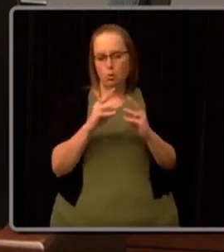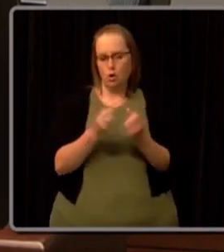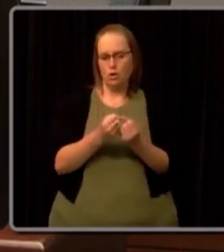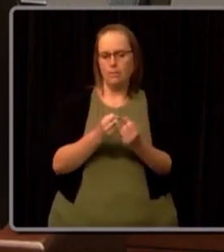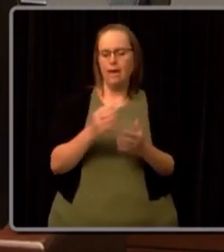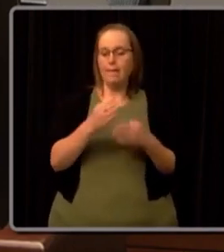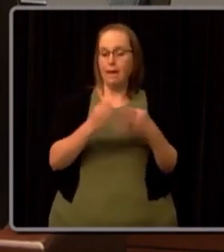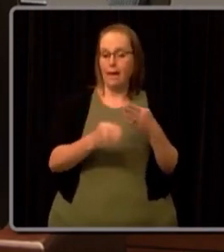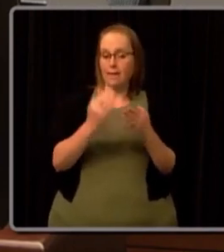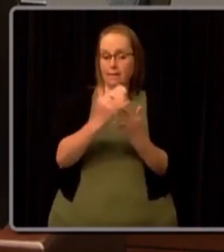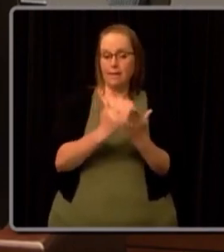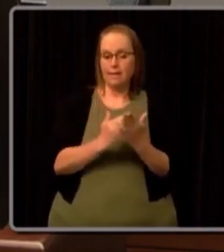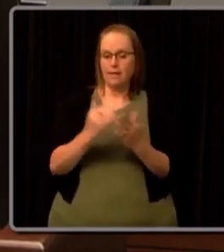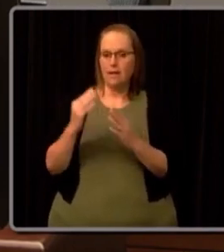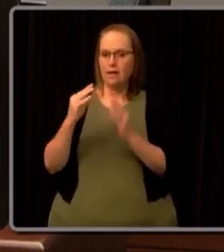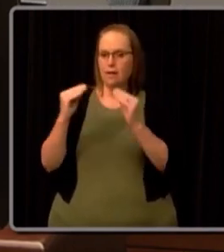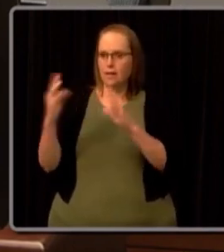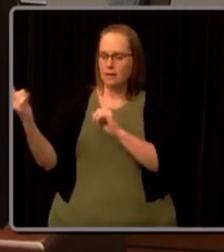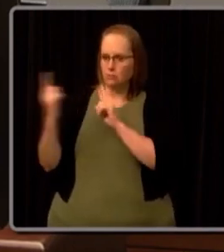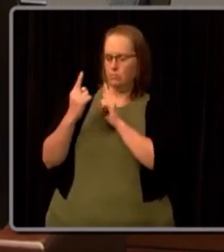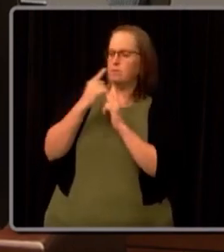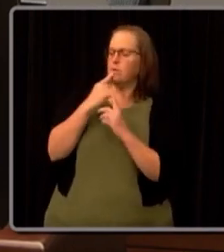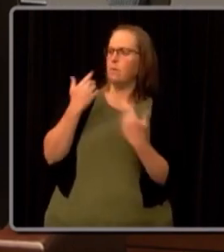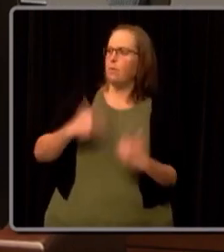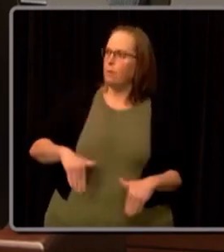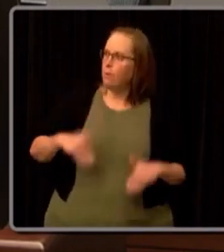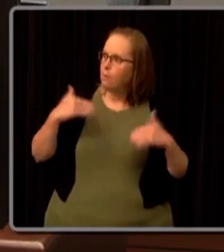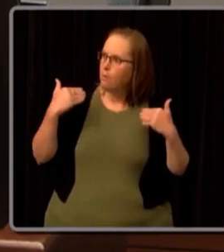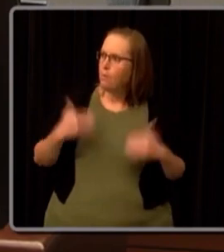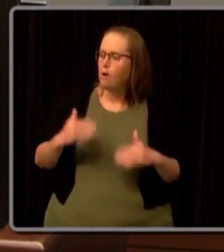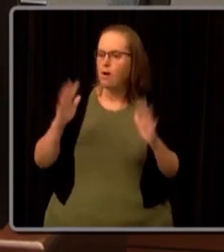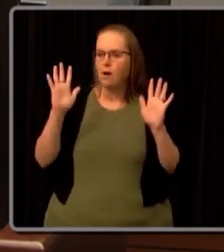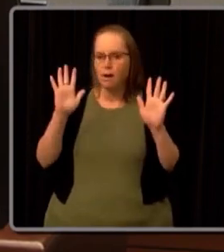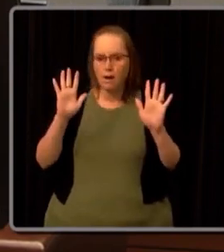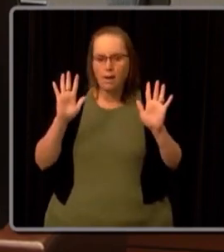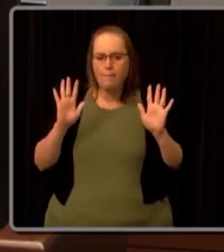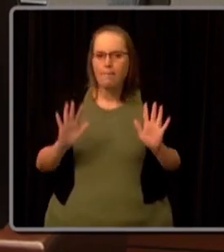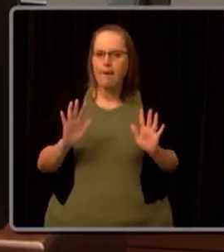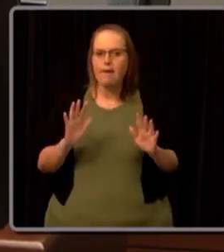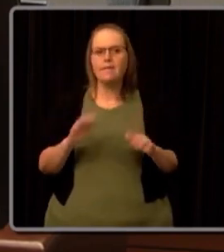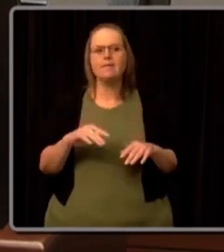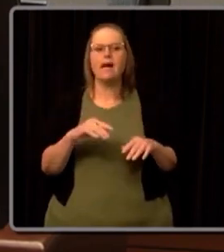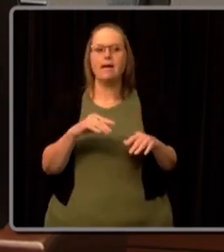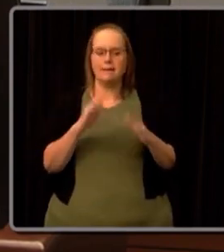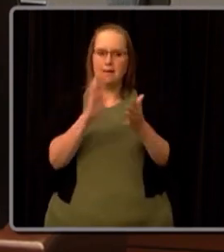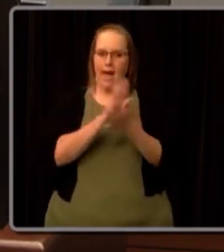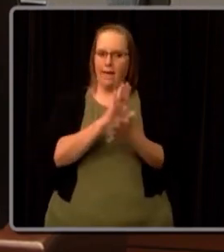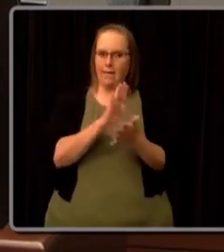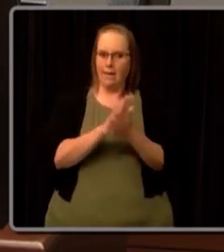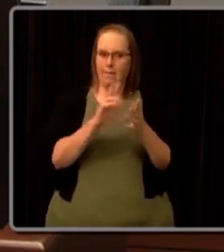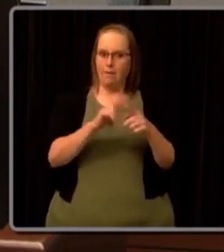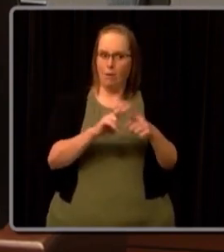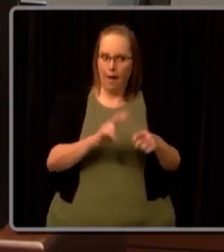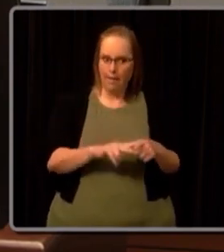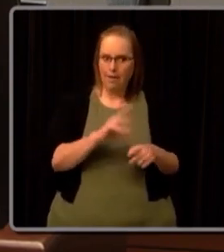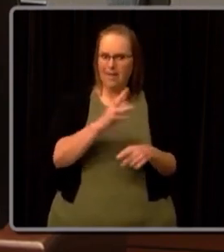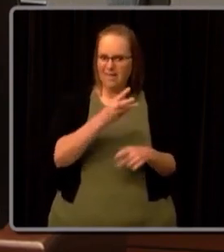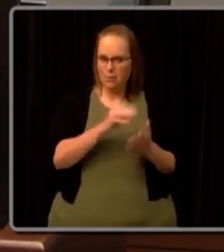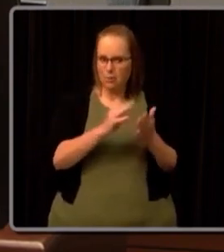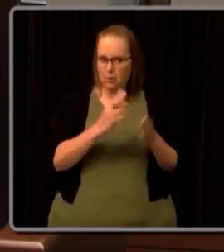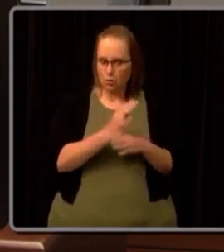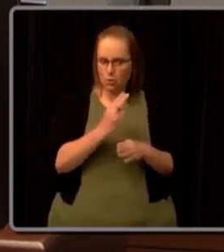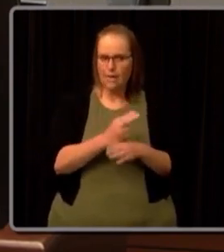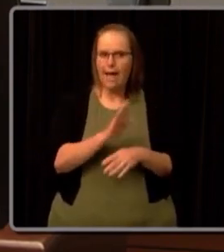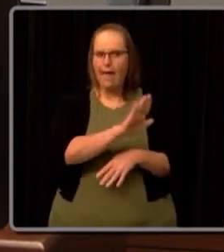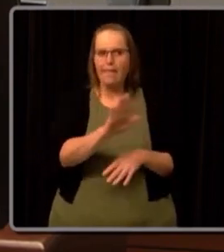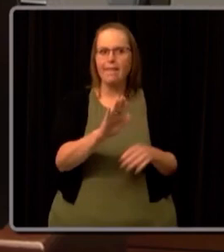the lesson, they came to me and said, I am amazed at the academic vocabulary being used by sixth graders. I'm amazed by their ability to explain